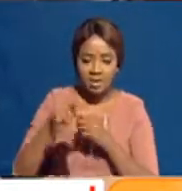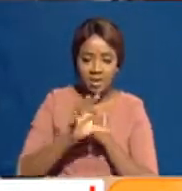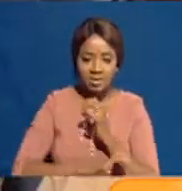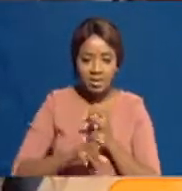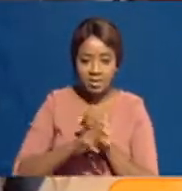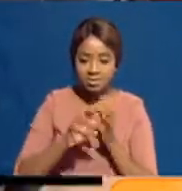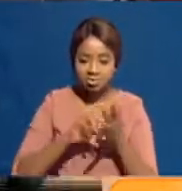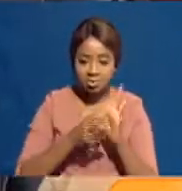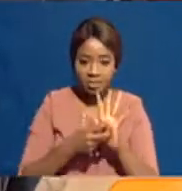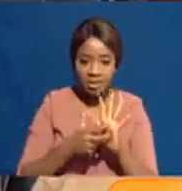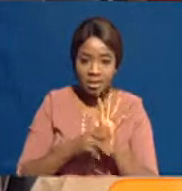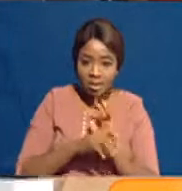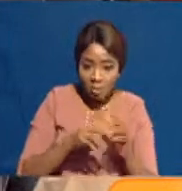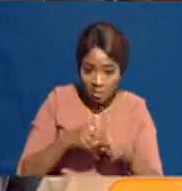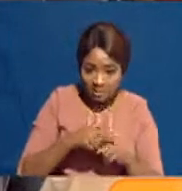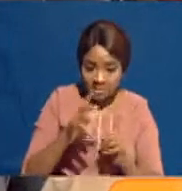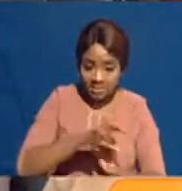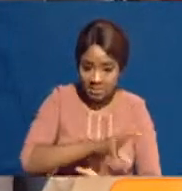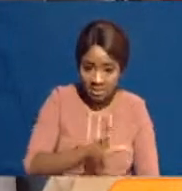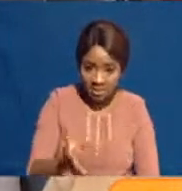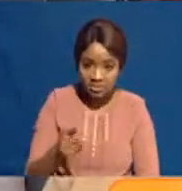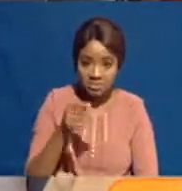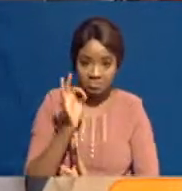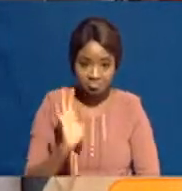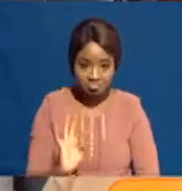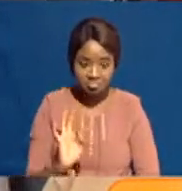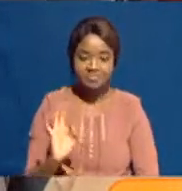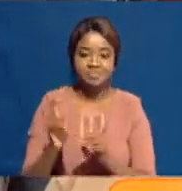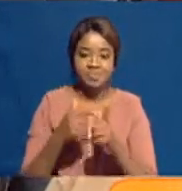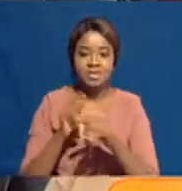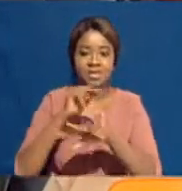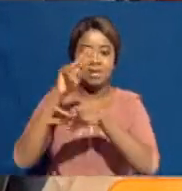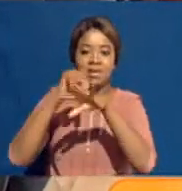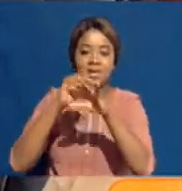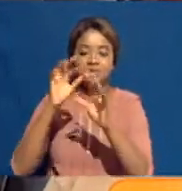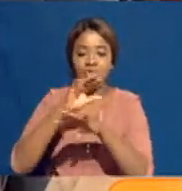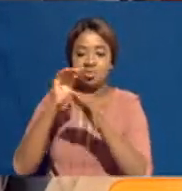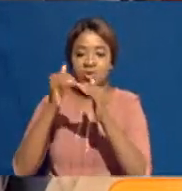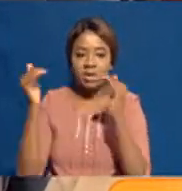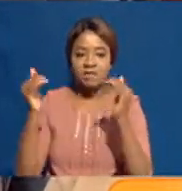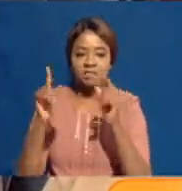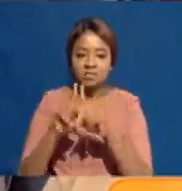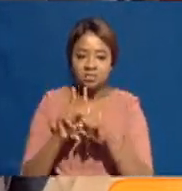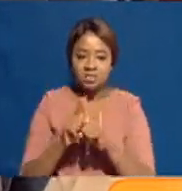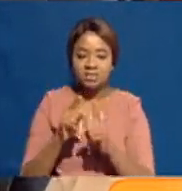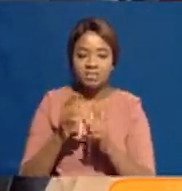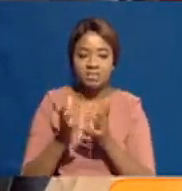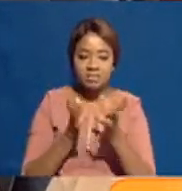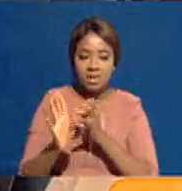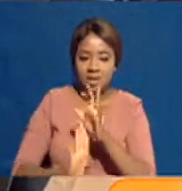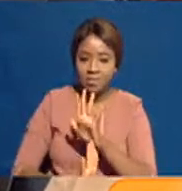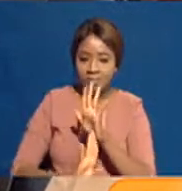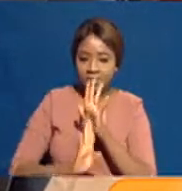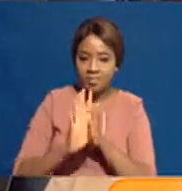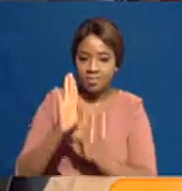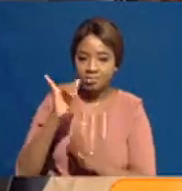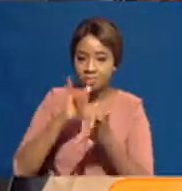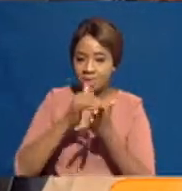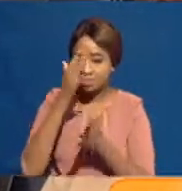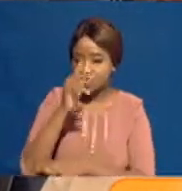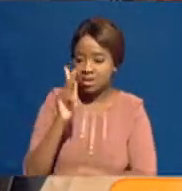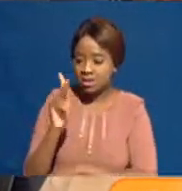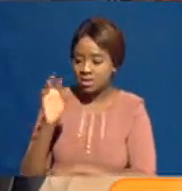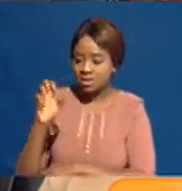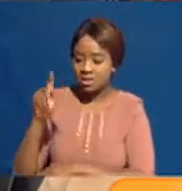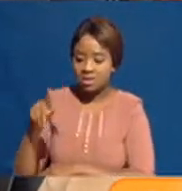level, then we'll get it right at the national level. And that's why KEPSA came to the Senate, to engage with the Senate